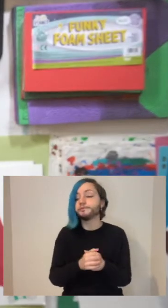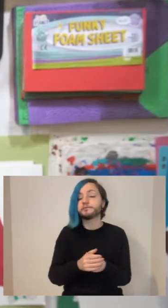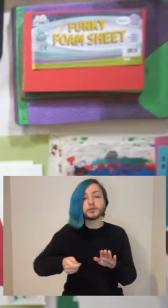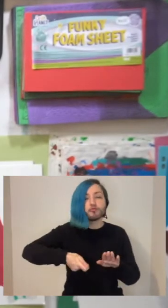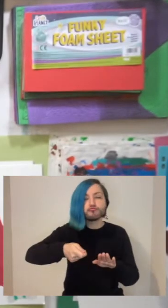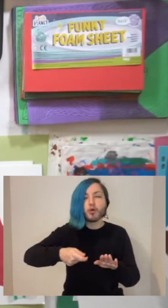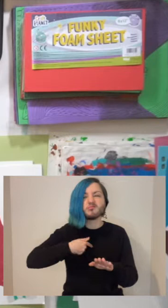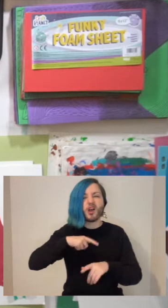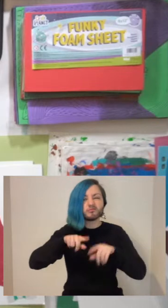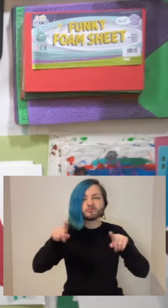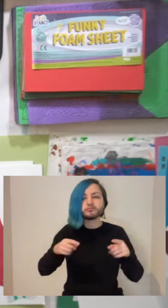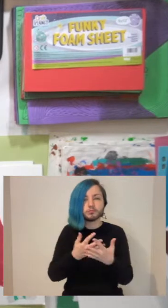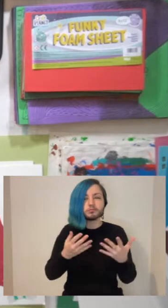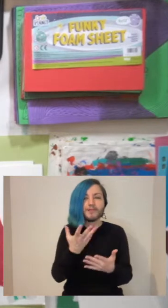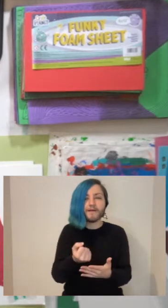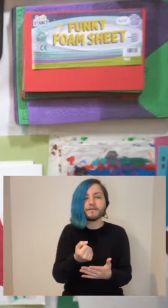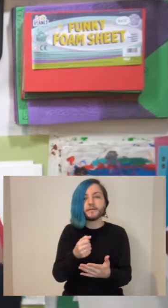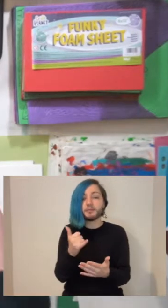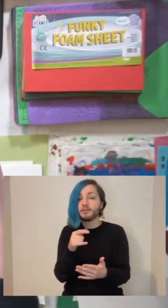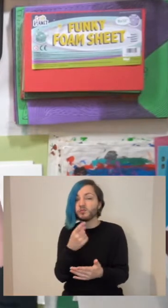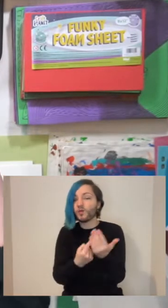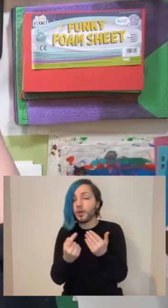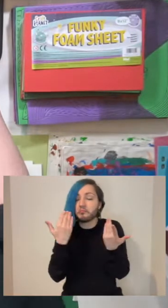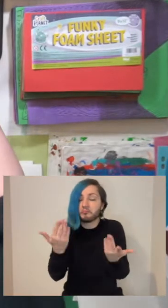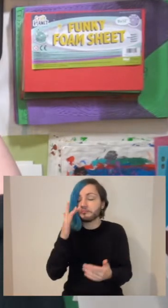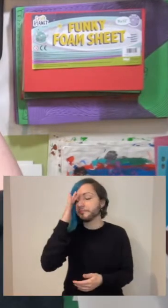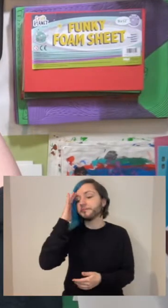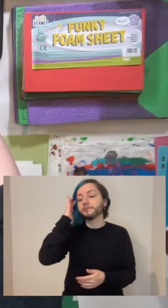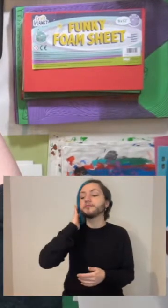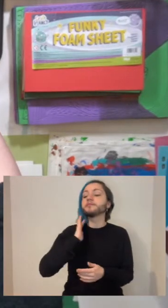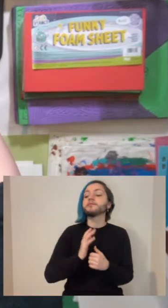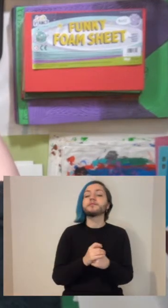rollers. I have a few. You might just have one. Who knows?